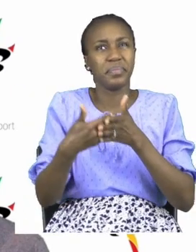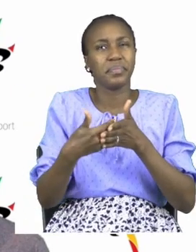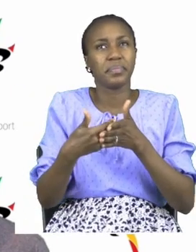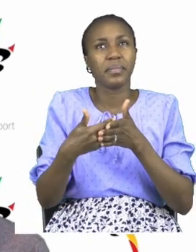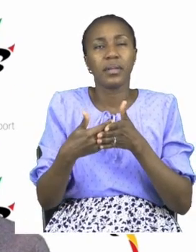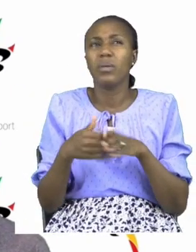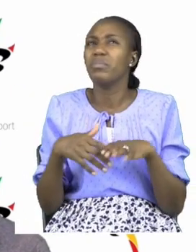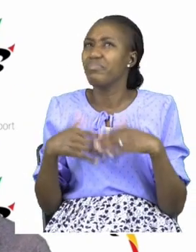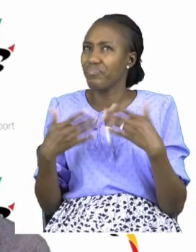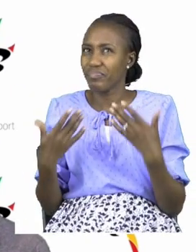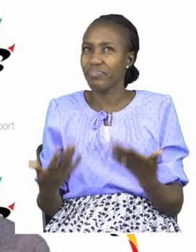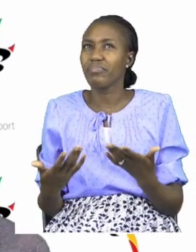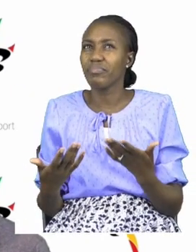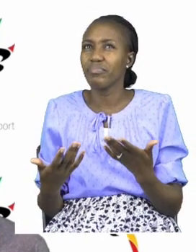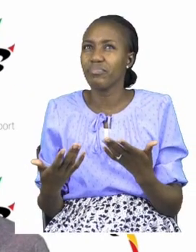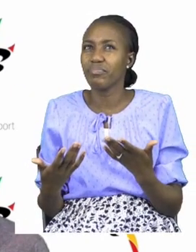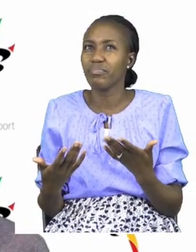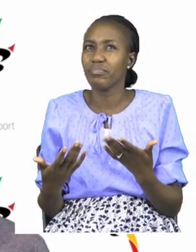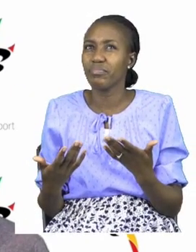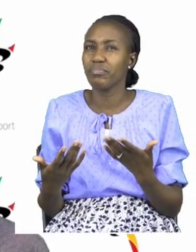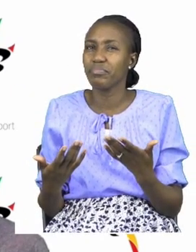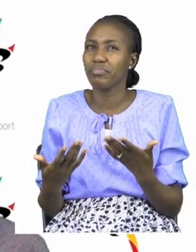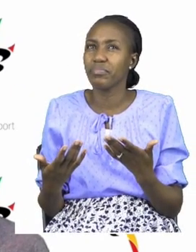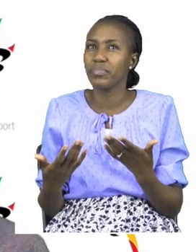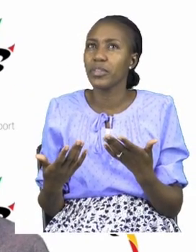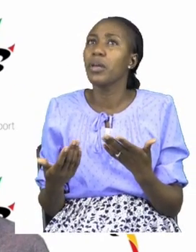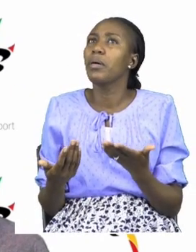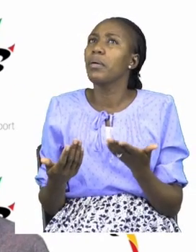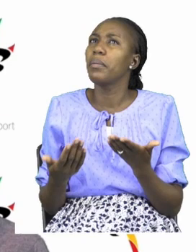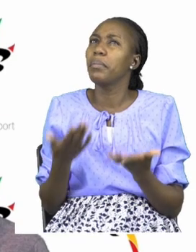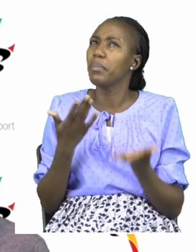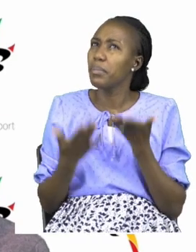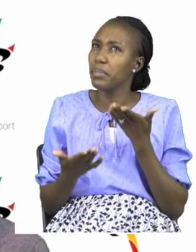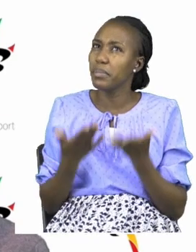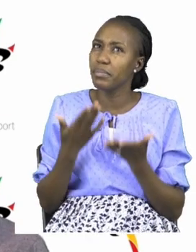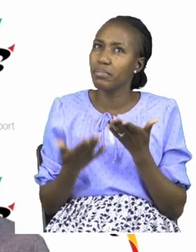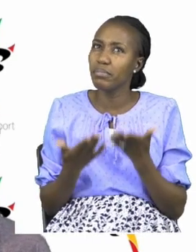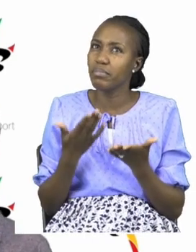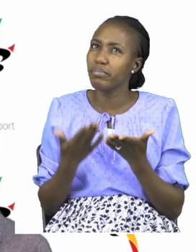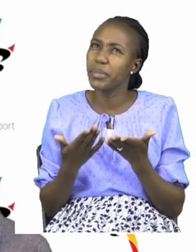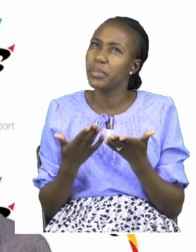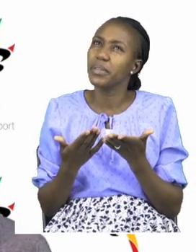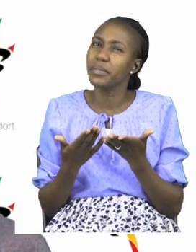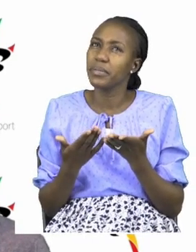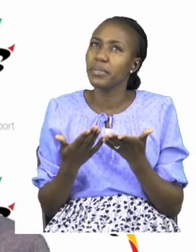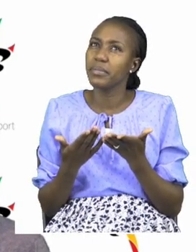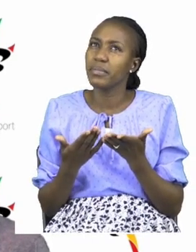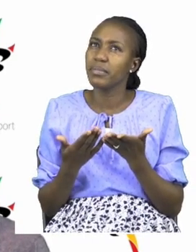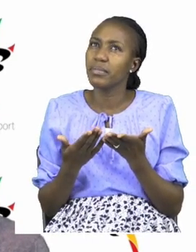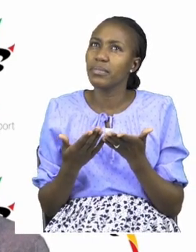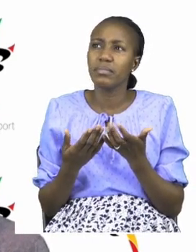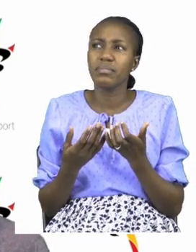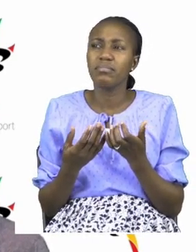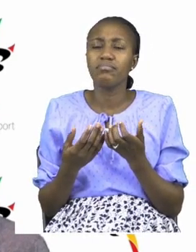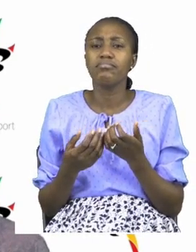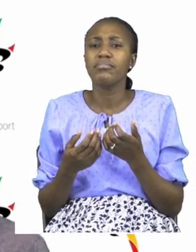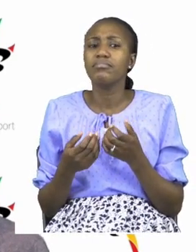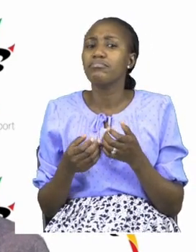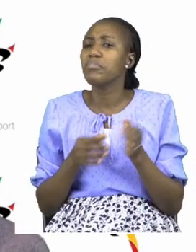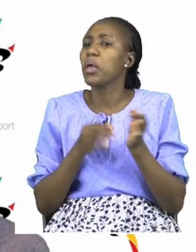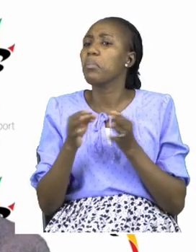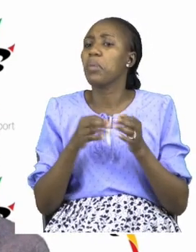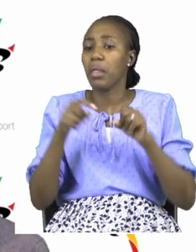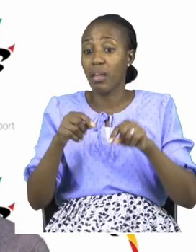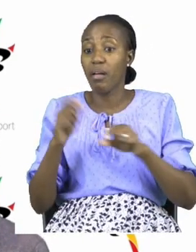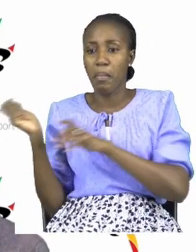So next up, if you can just tell us or paint for us a picture on what's currently happening in tennis